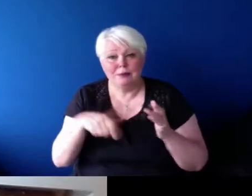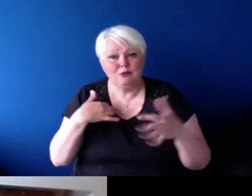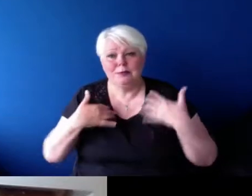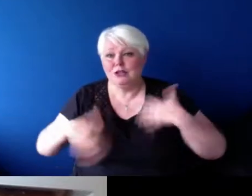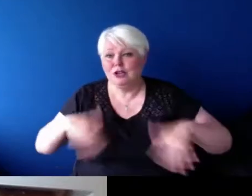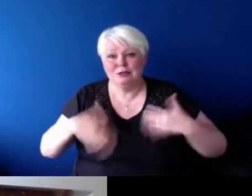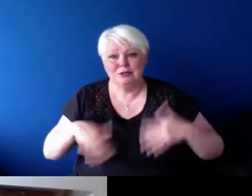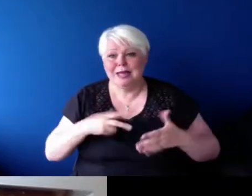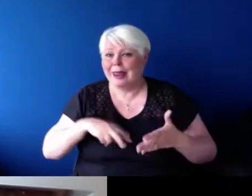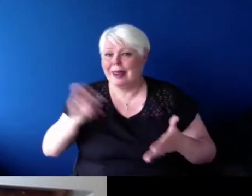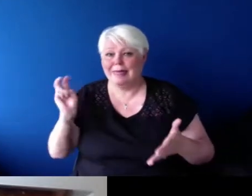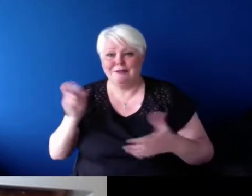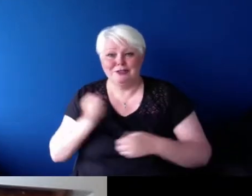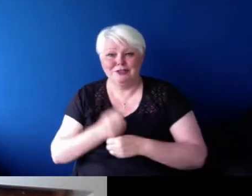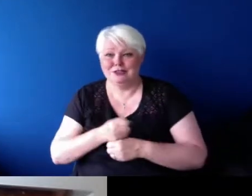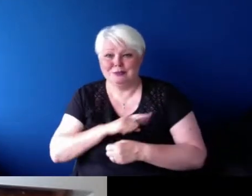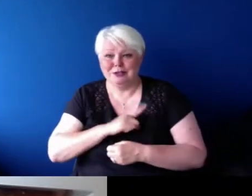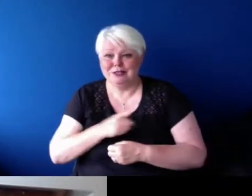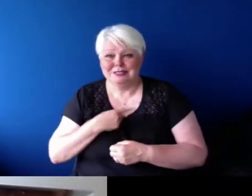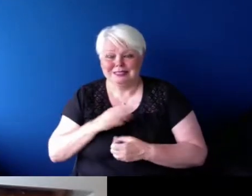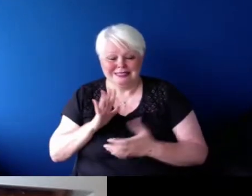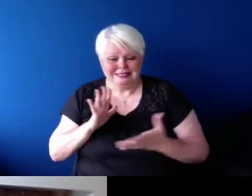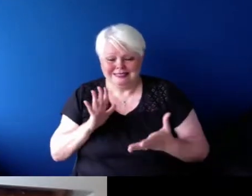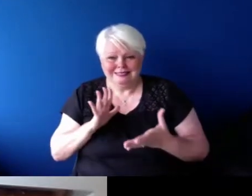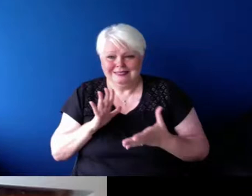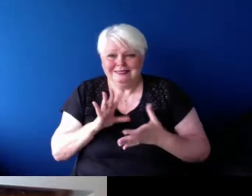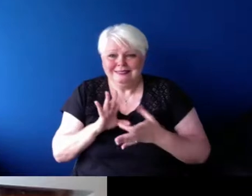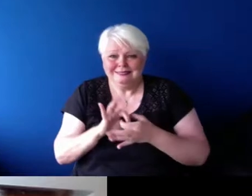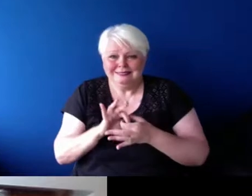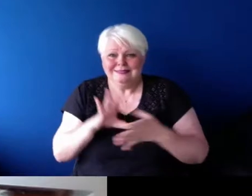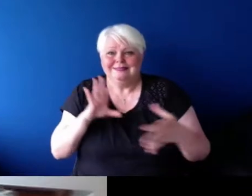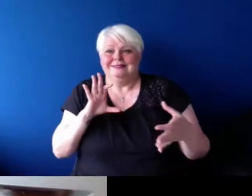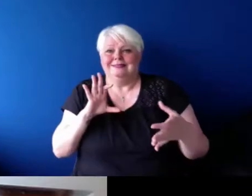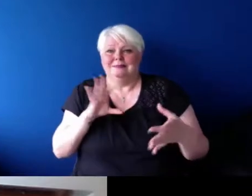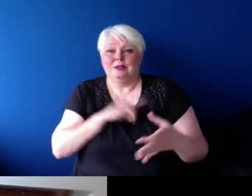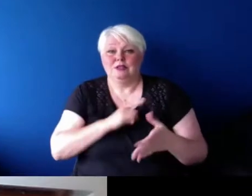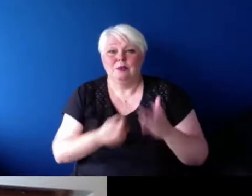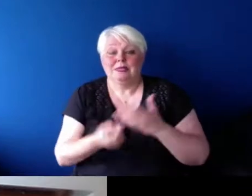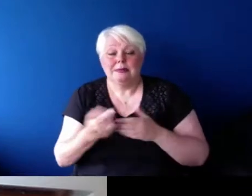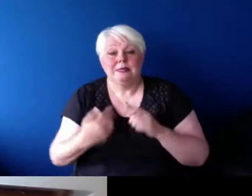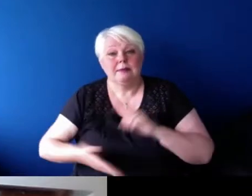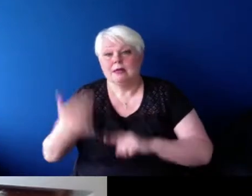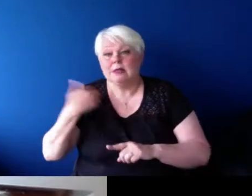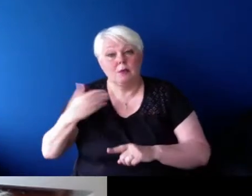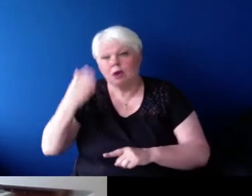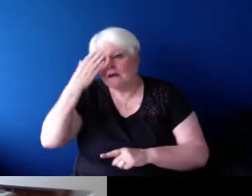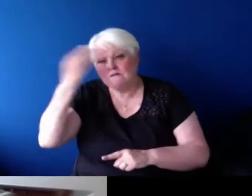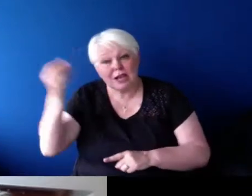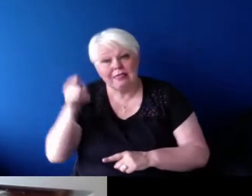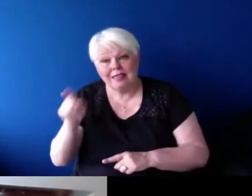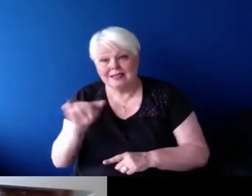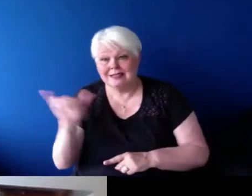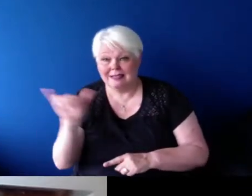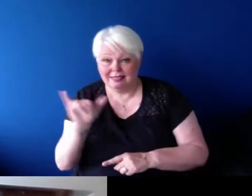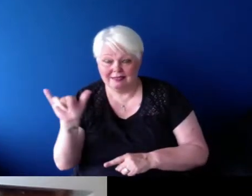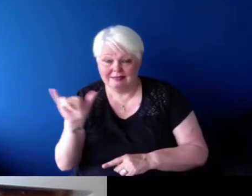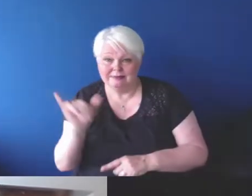church, you know, because it's been untenable because of what's happened in the past. And we mustn't forget that.